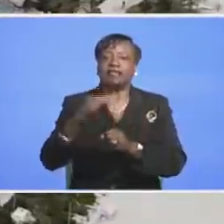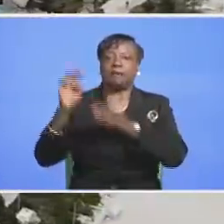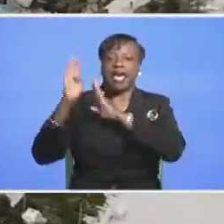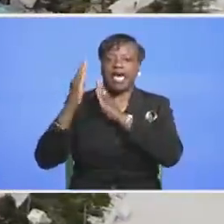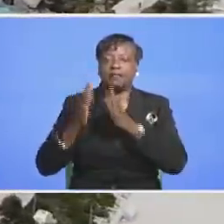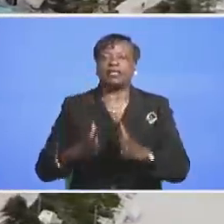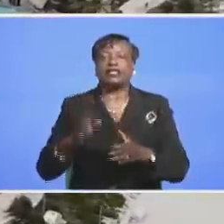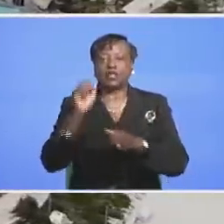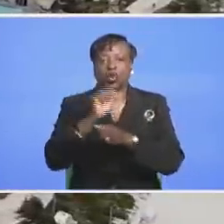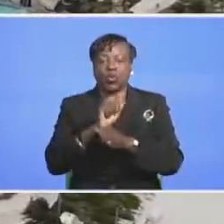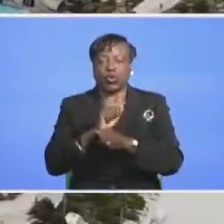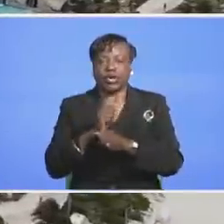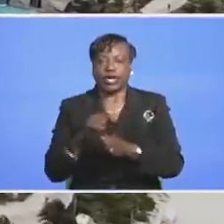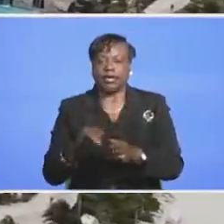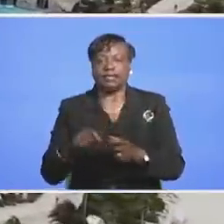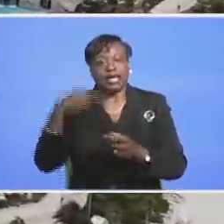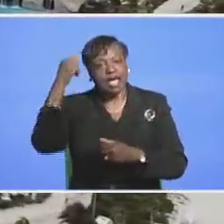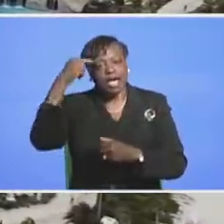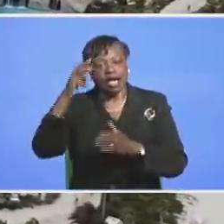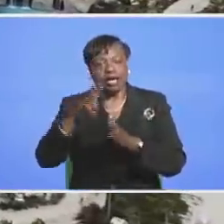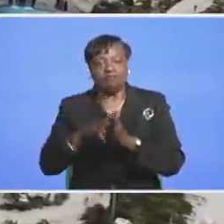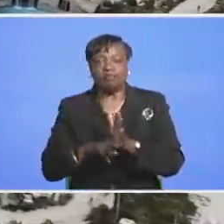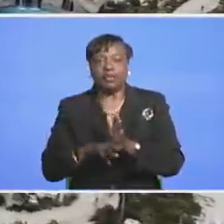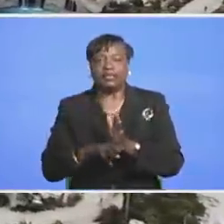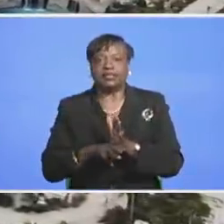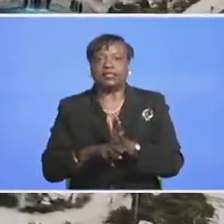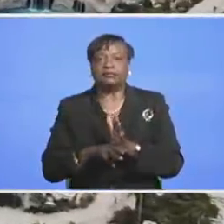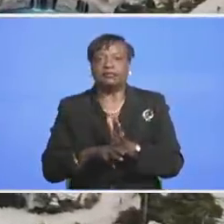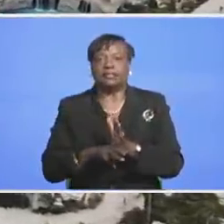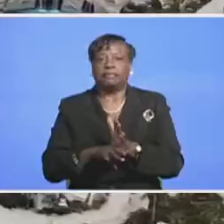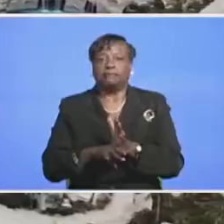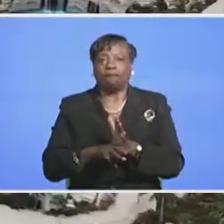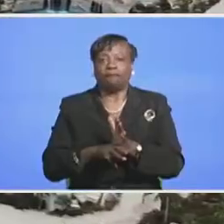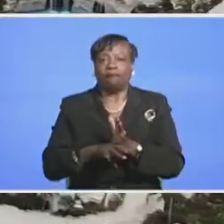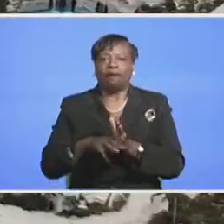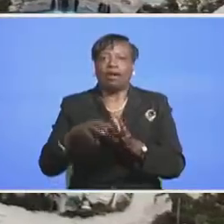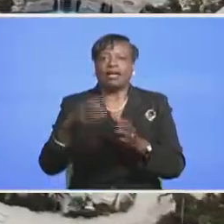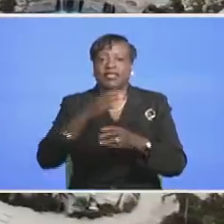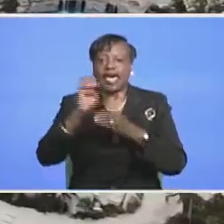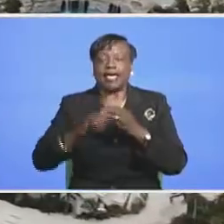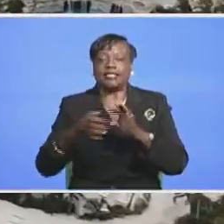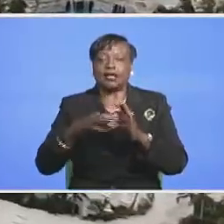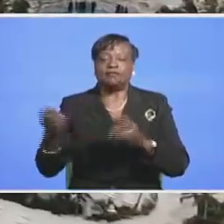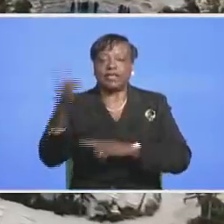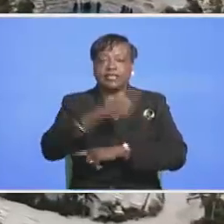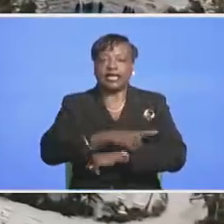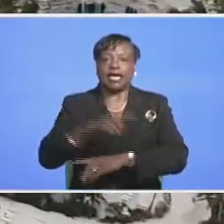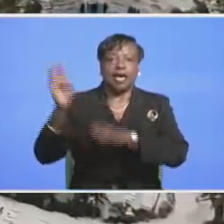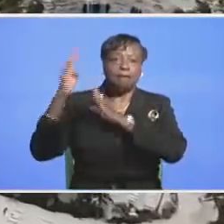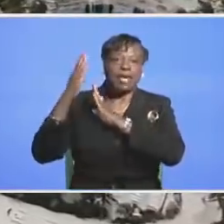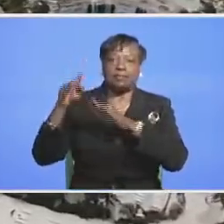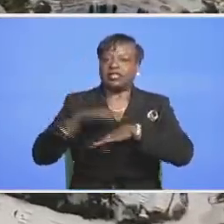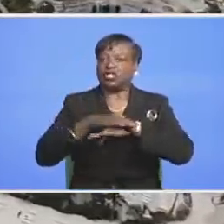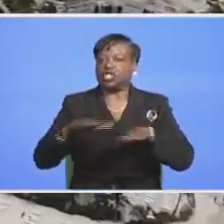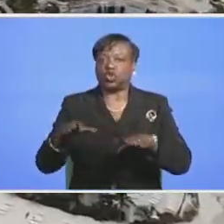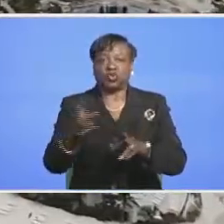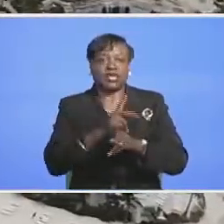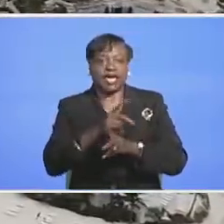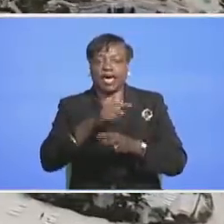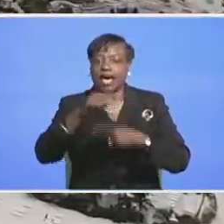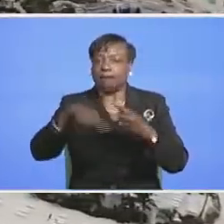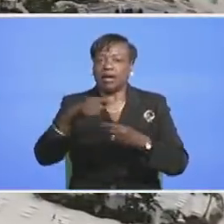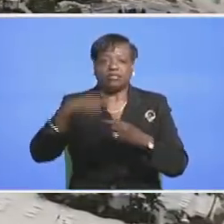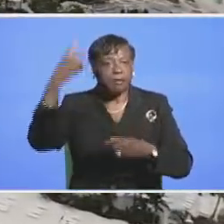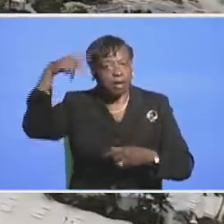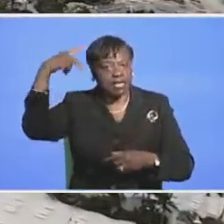currently facilitating the process of Baha Mar coming fully on stream, and at the end of the day, Bahamians do not care about the politics of it, but are